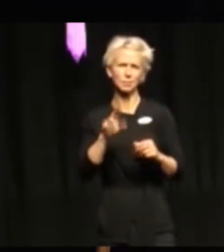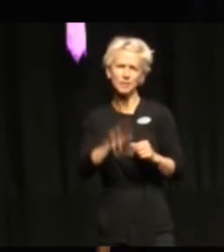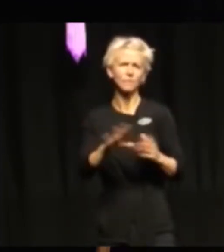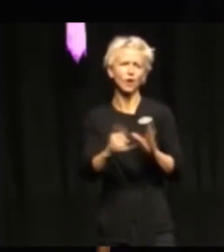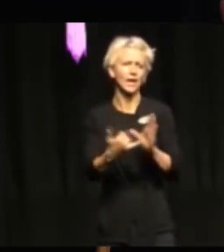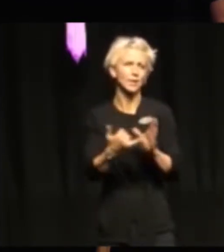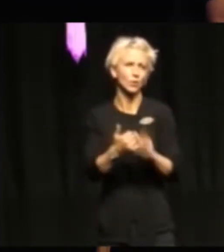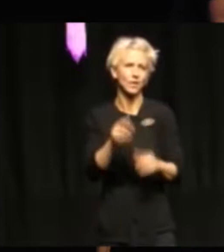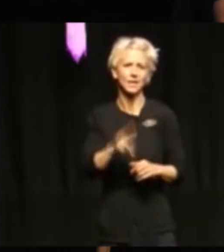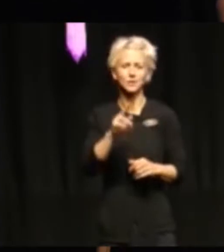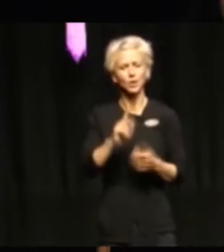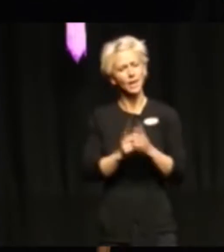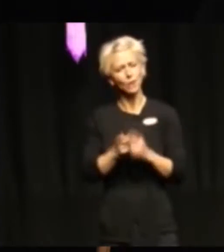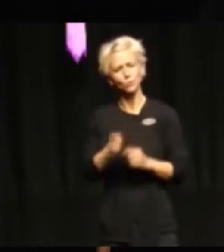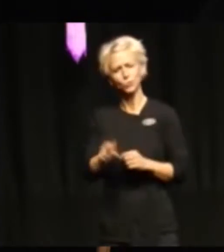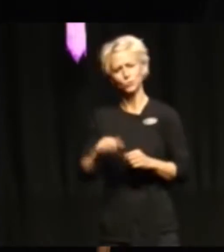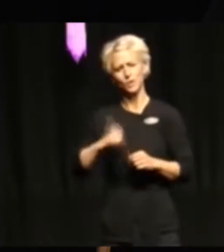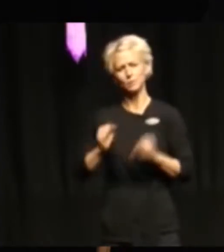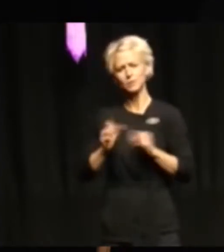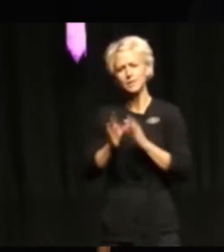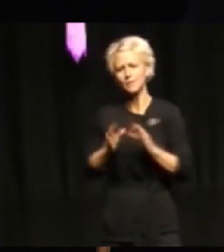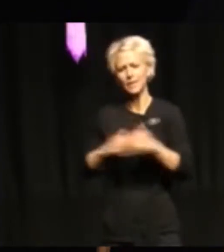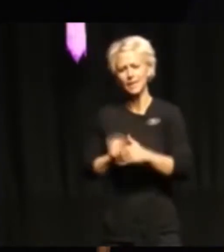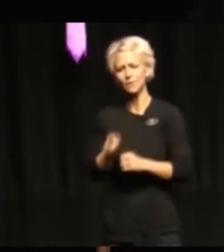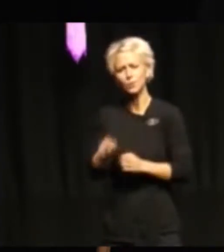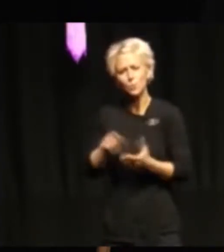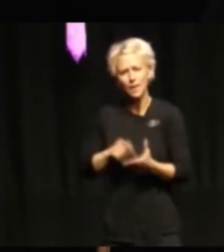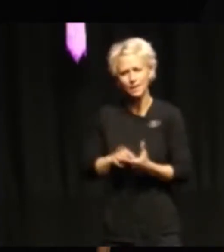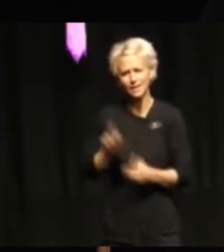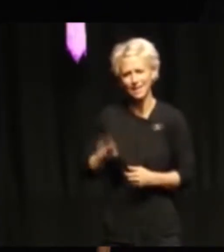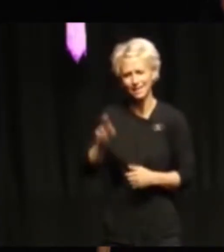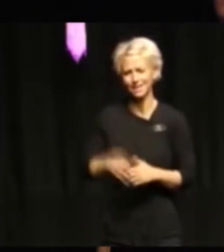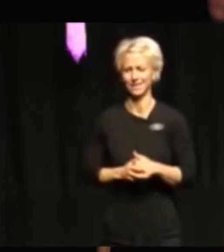Justiciability. So you might have to define Yes, that. exactly. Yeah, it's